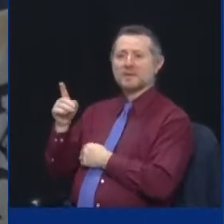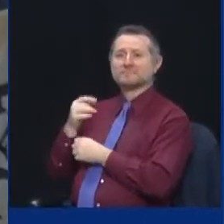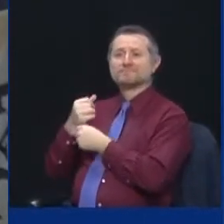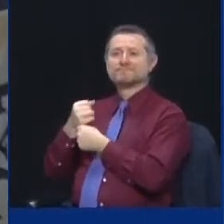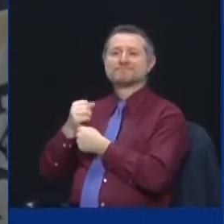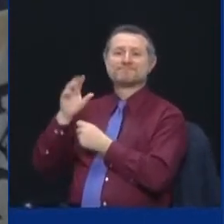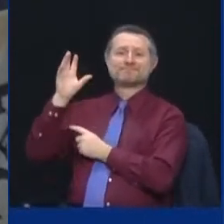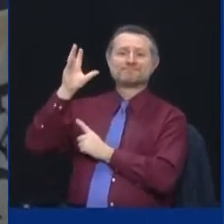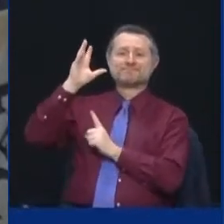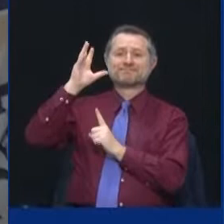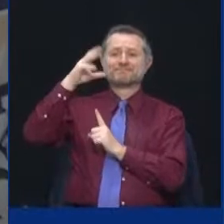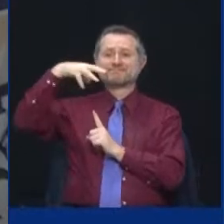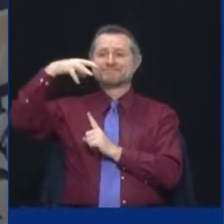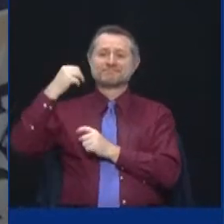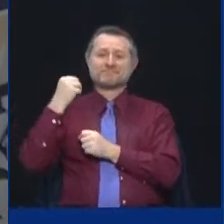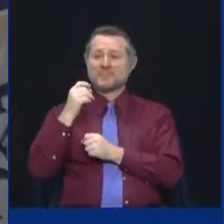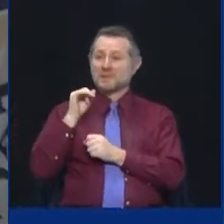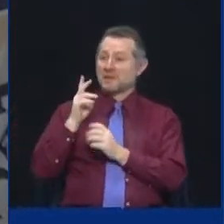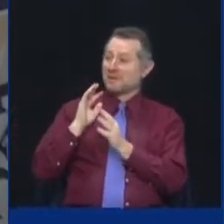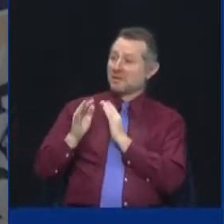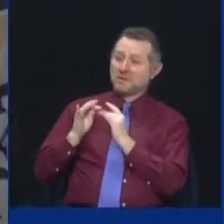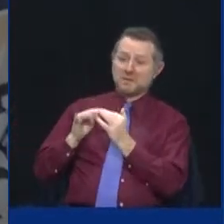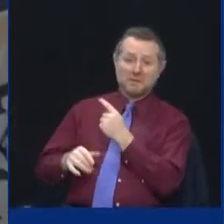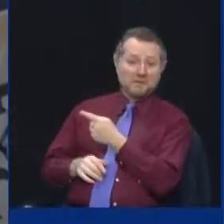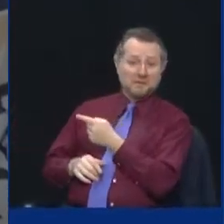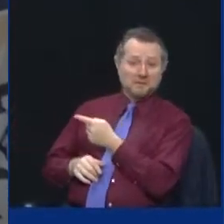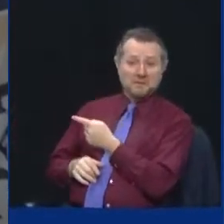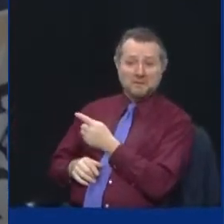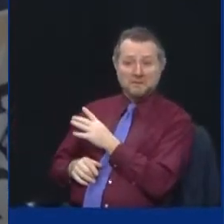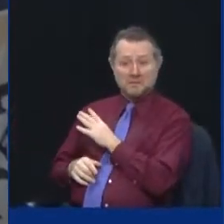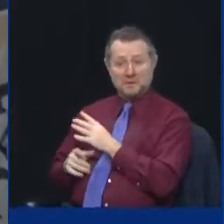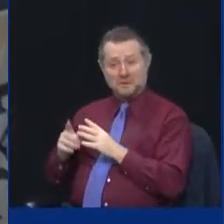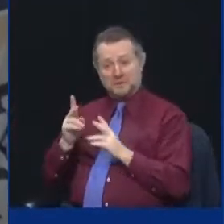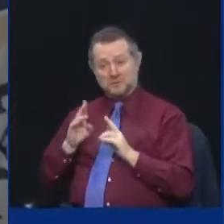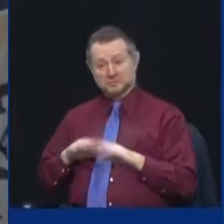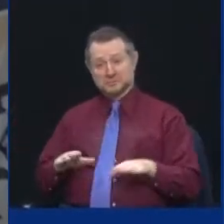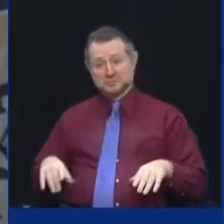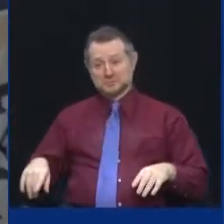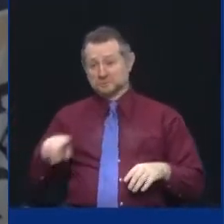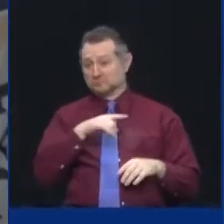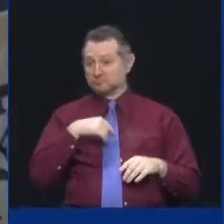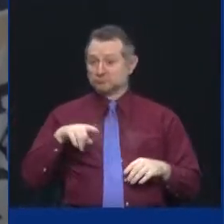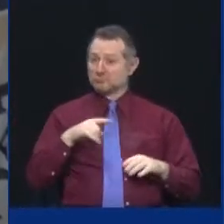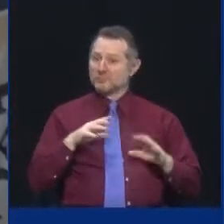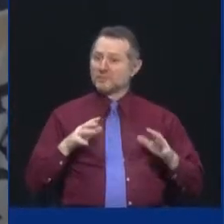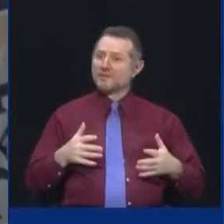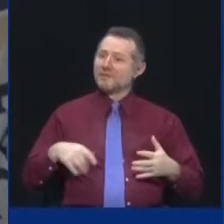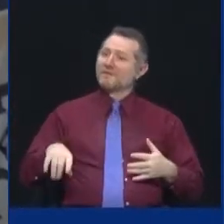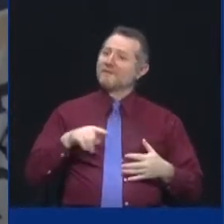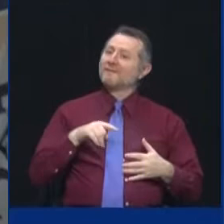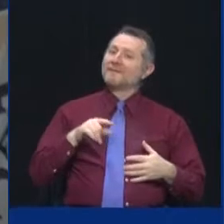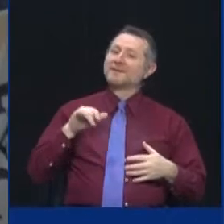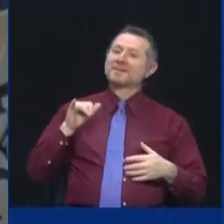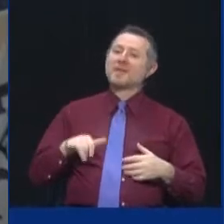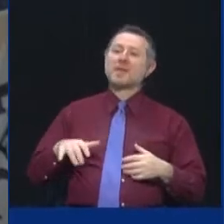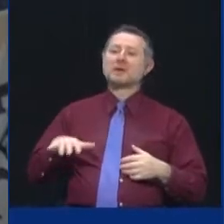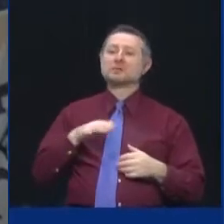children in a vaccinated section who are not vaccinated.